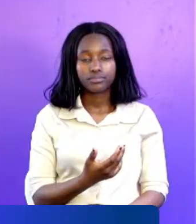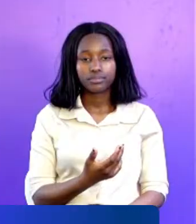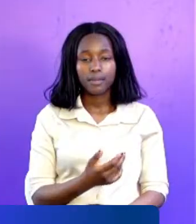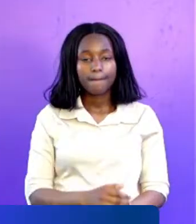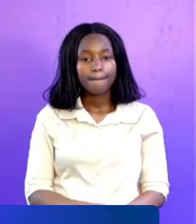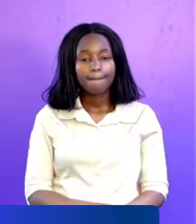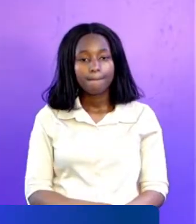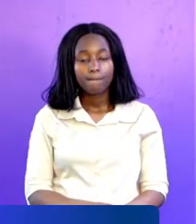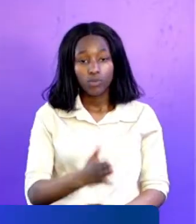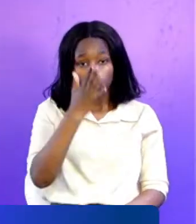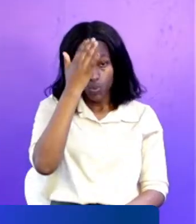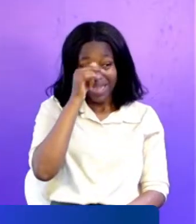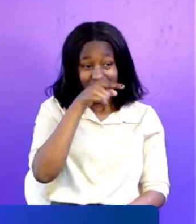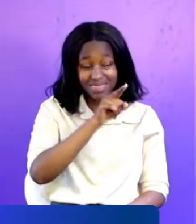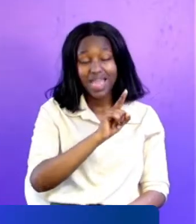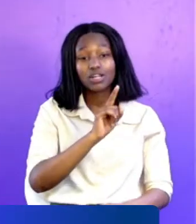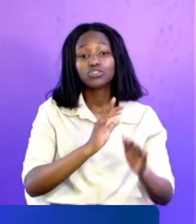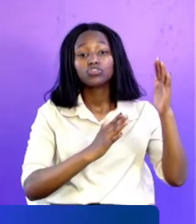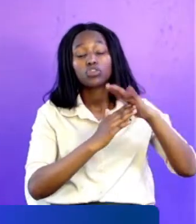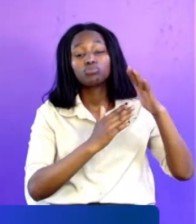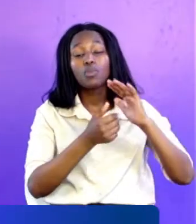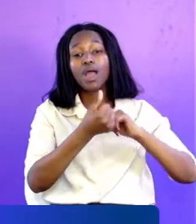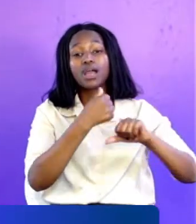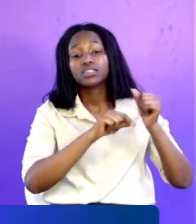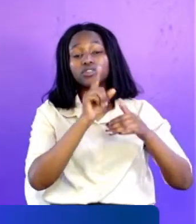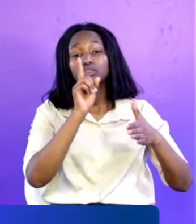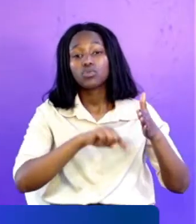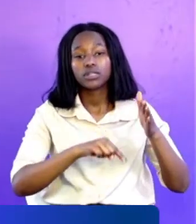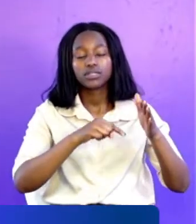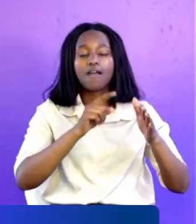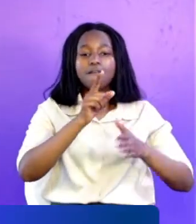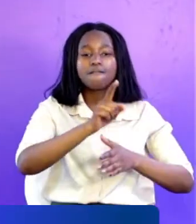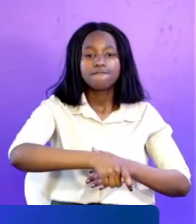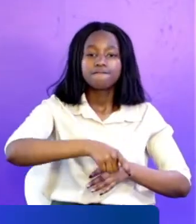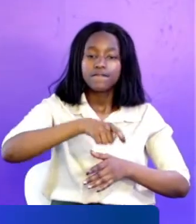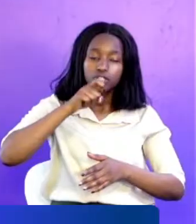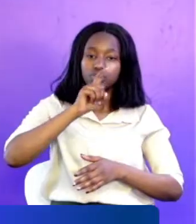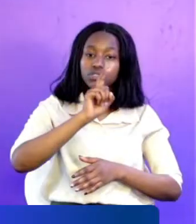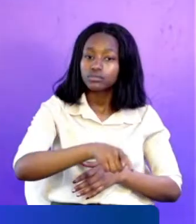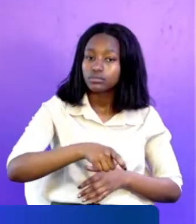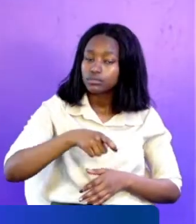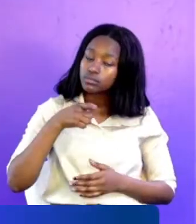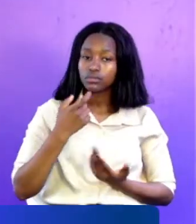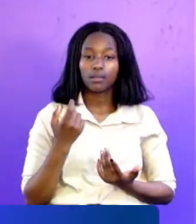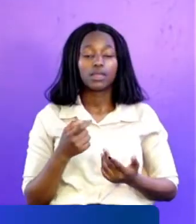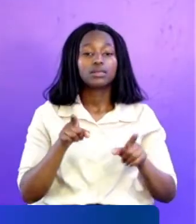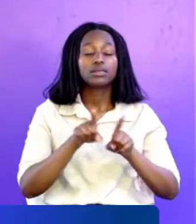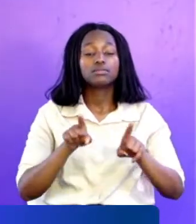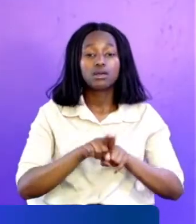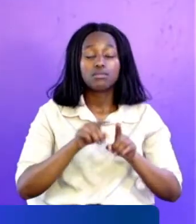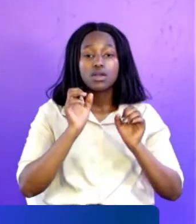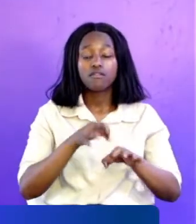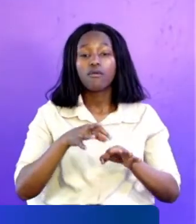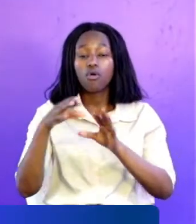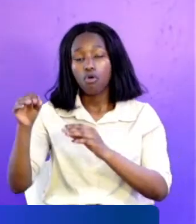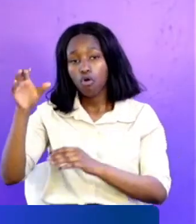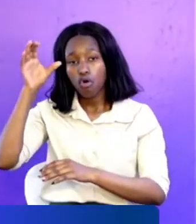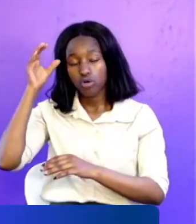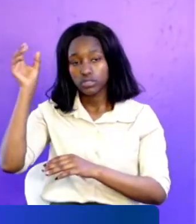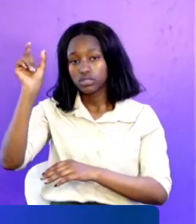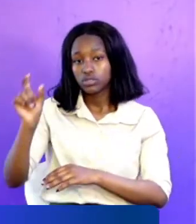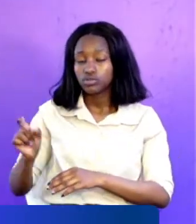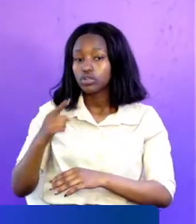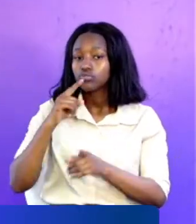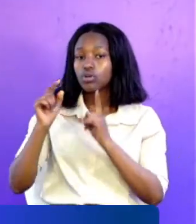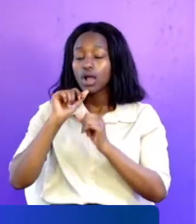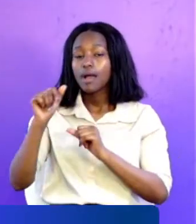Because the main activity there is fishing. Absolutely. Isn't it? Yeah. If you go, for example, to the coast region, you talk about the